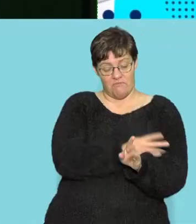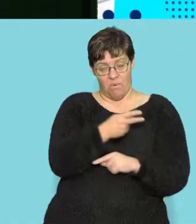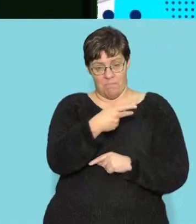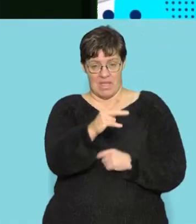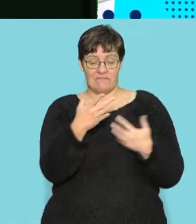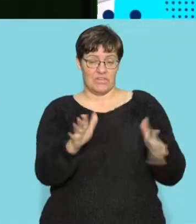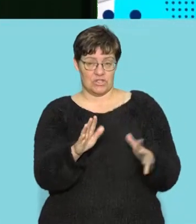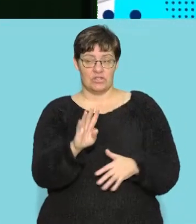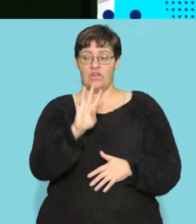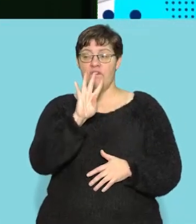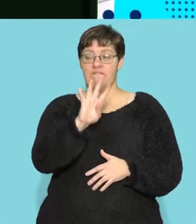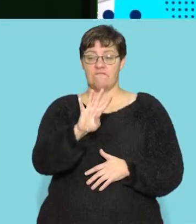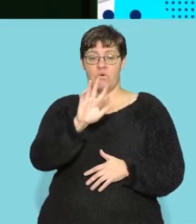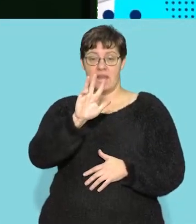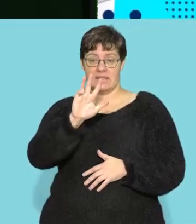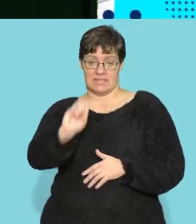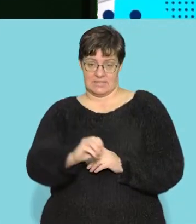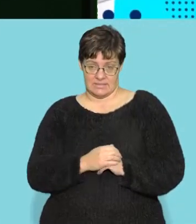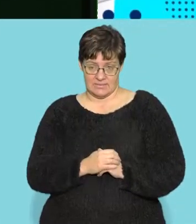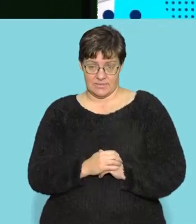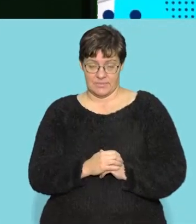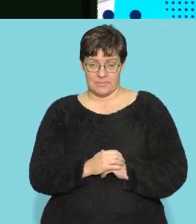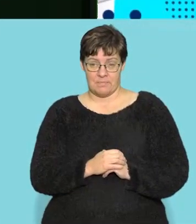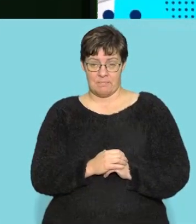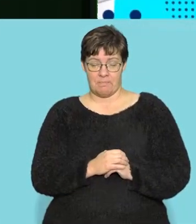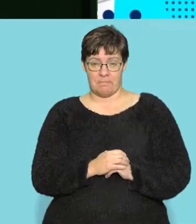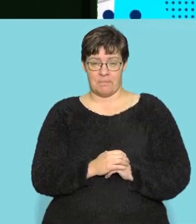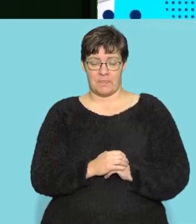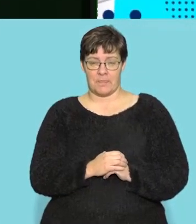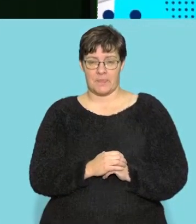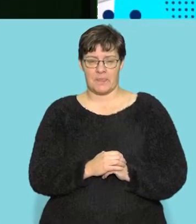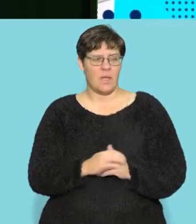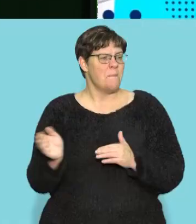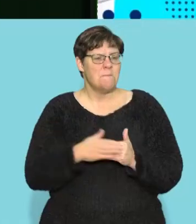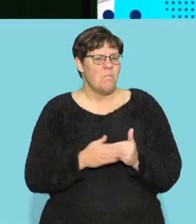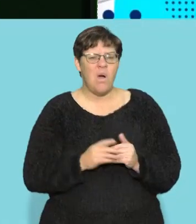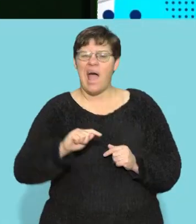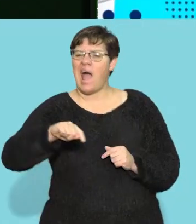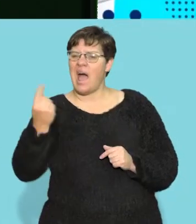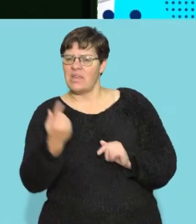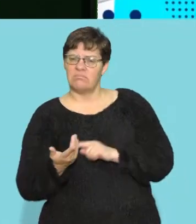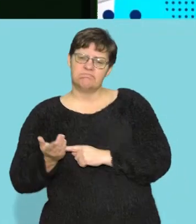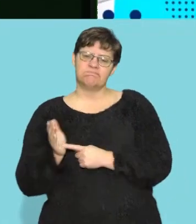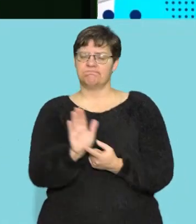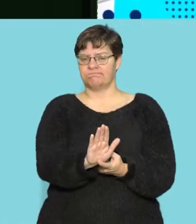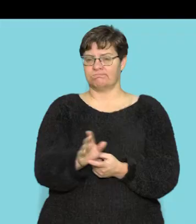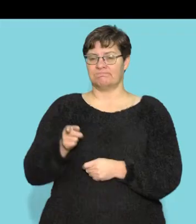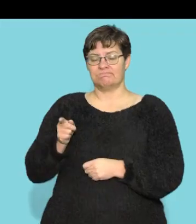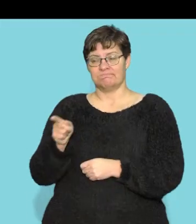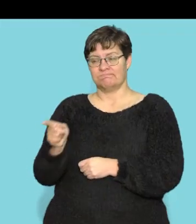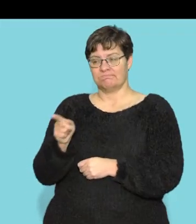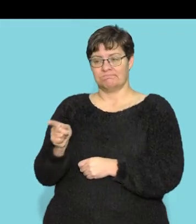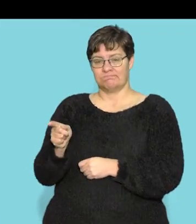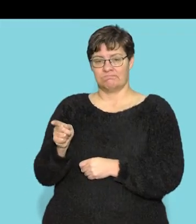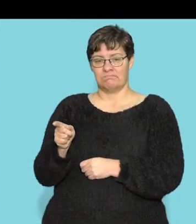of 490 Rand. Okay, what else would appear under my